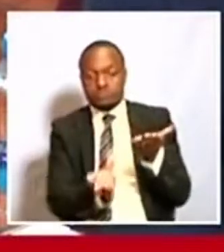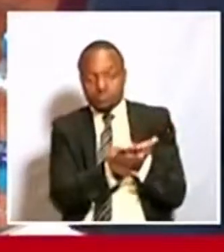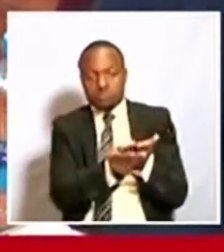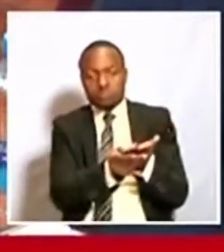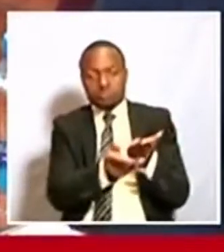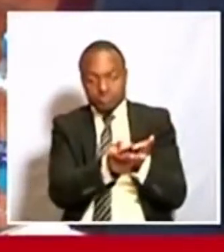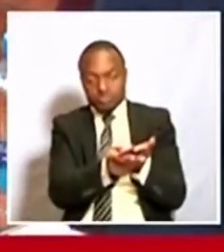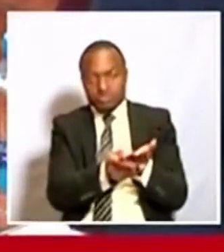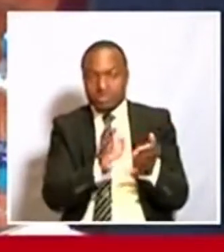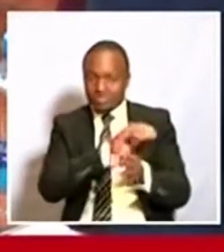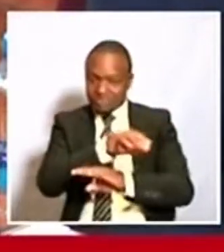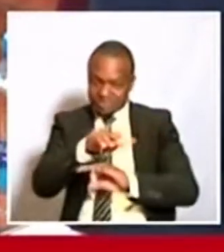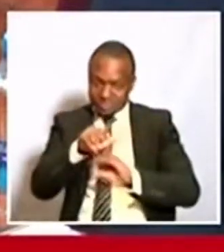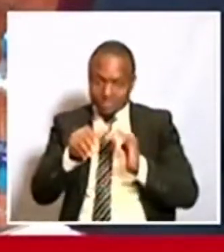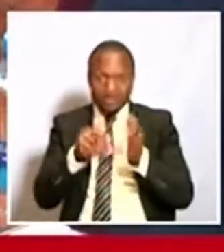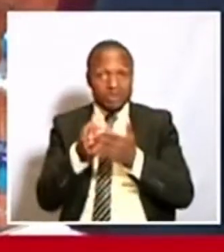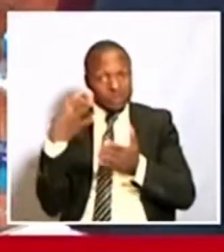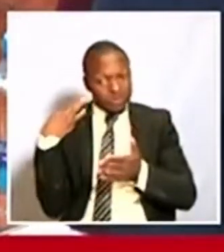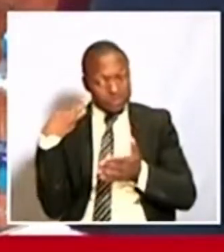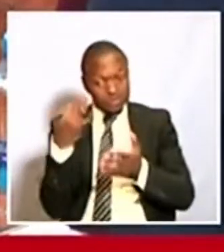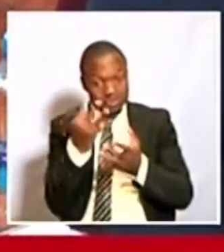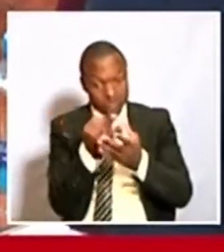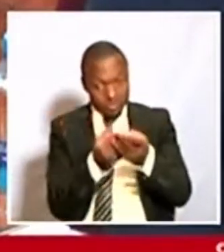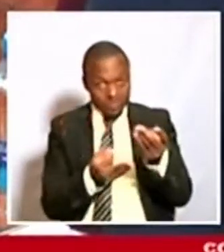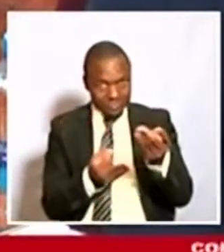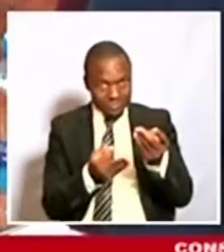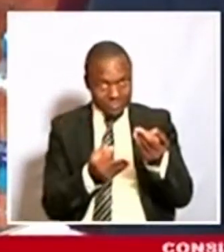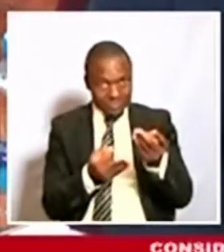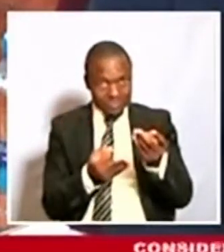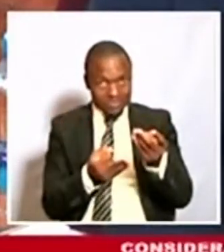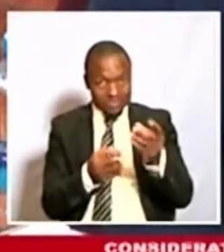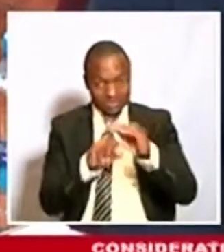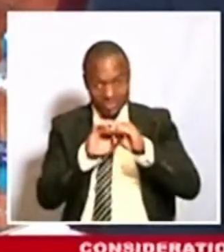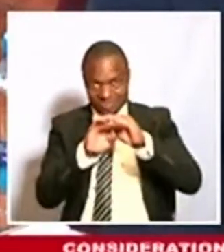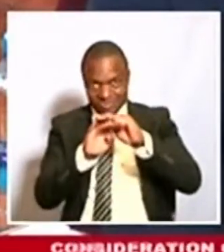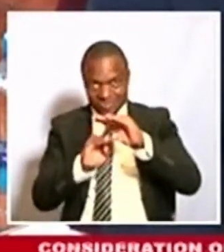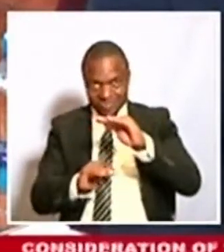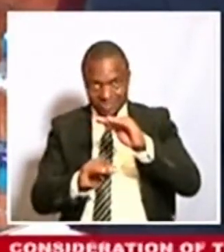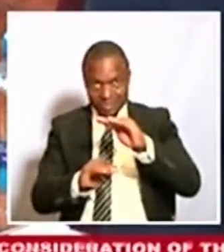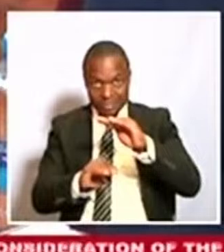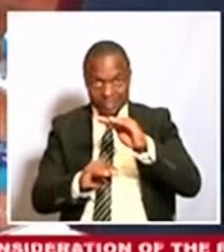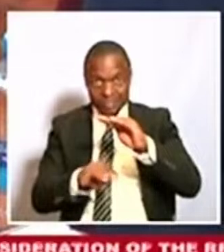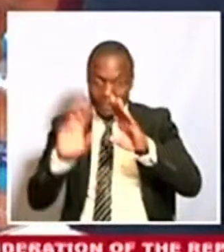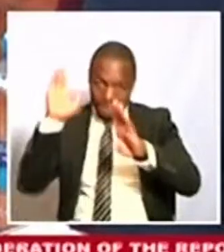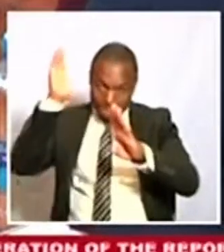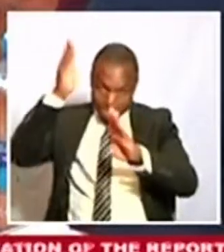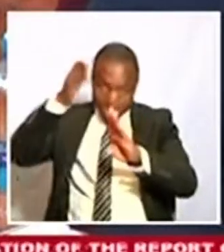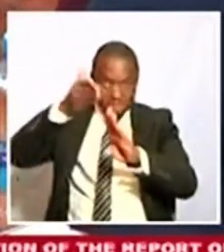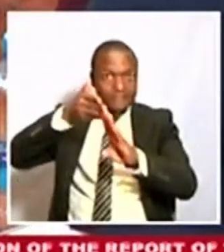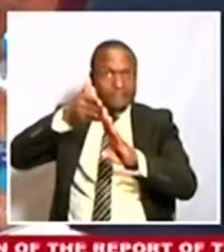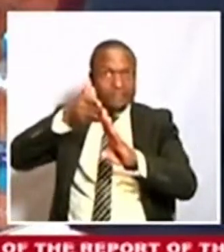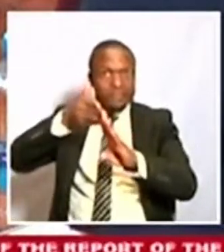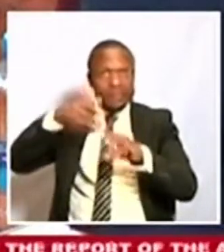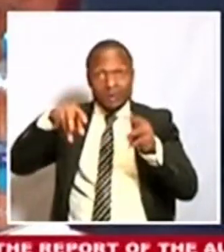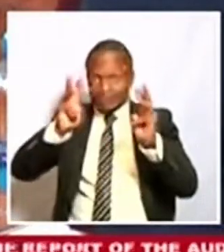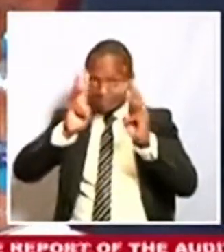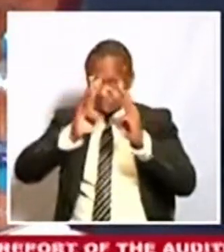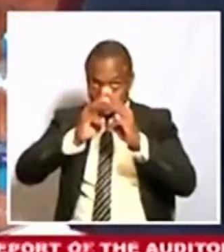all application forms considered under the particular